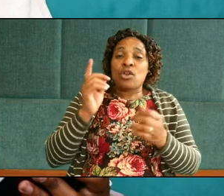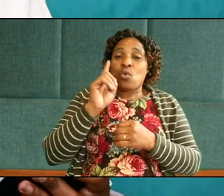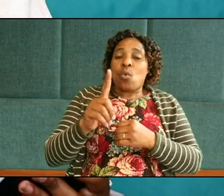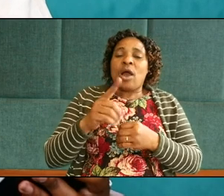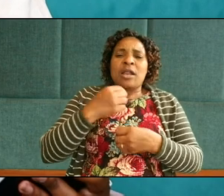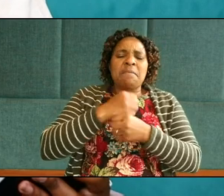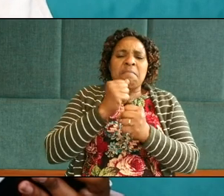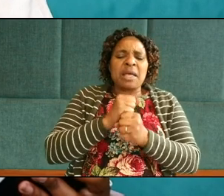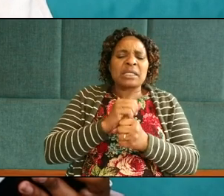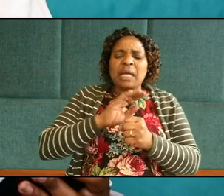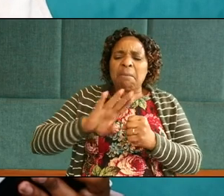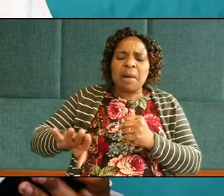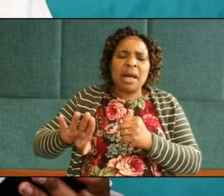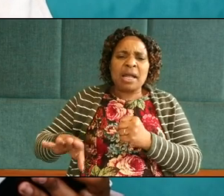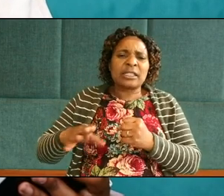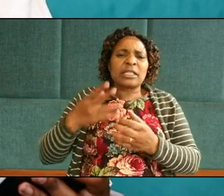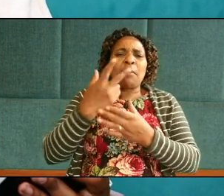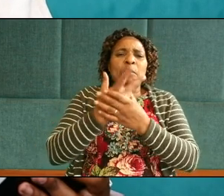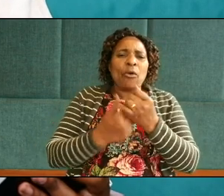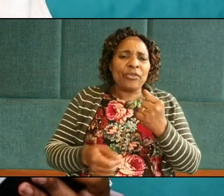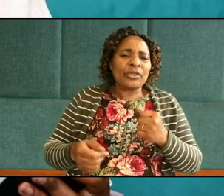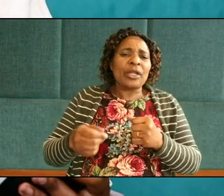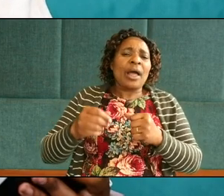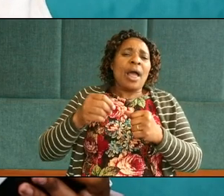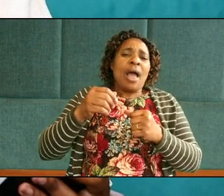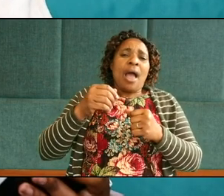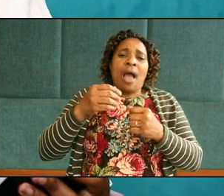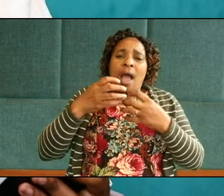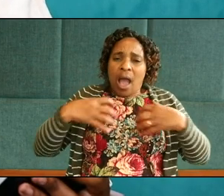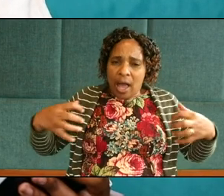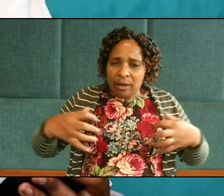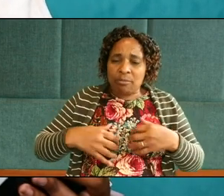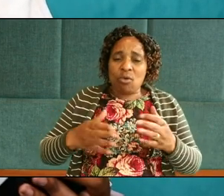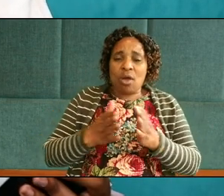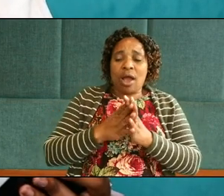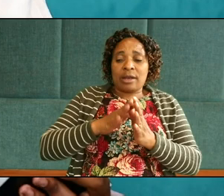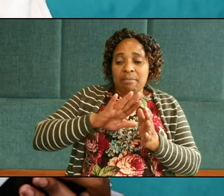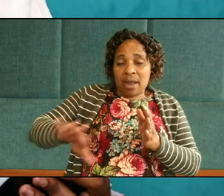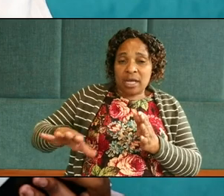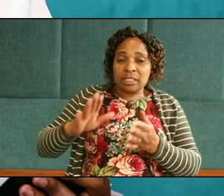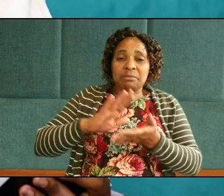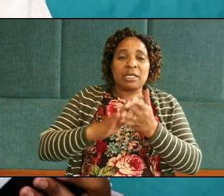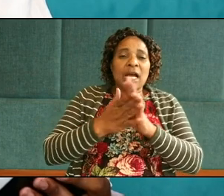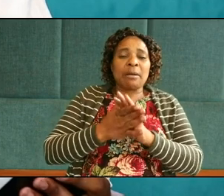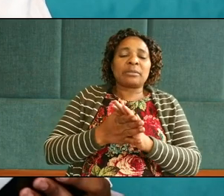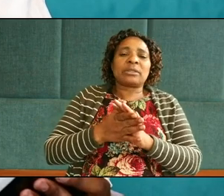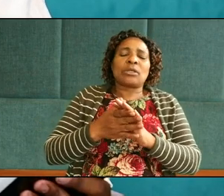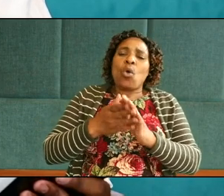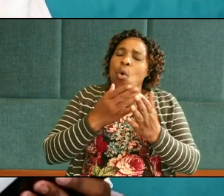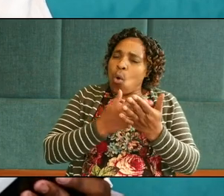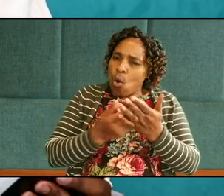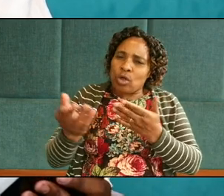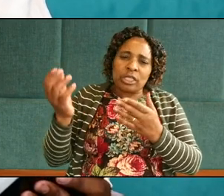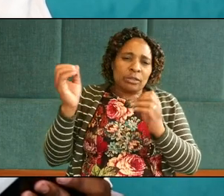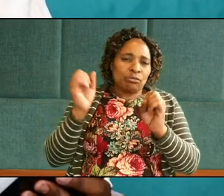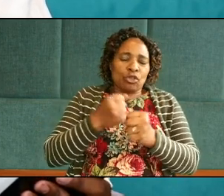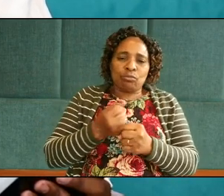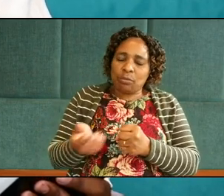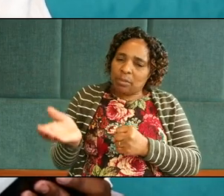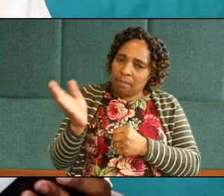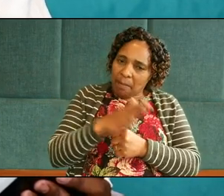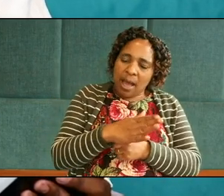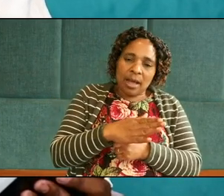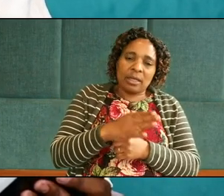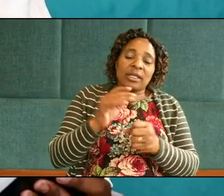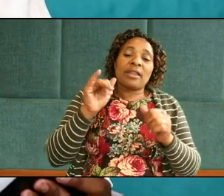a substitution, both the animal and its substitute become holy and cannot be redeemed. This is